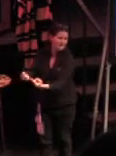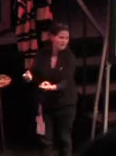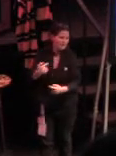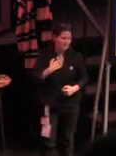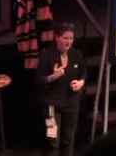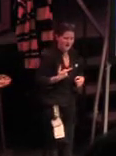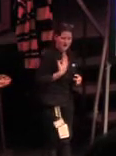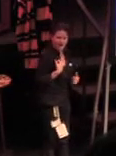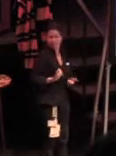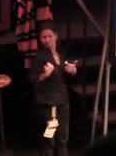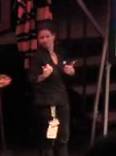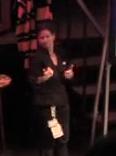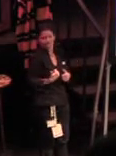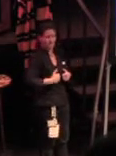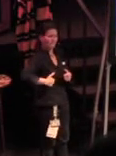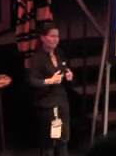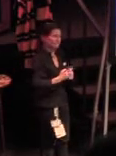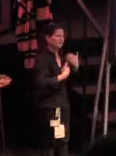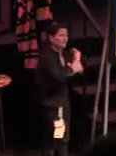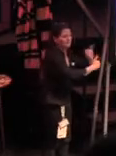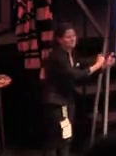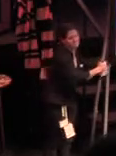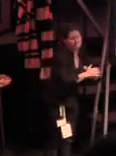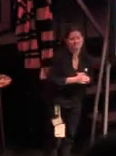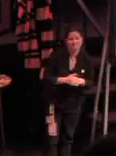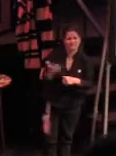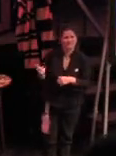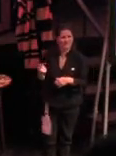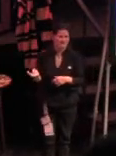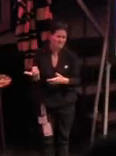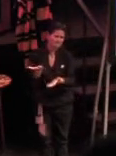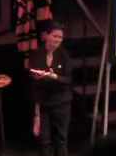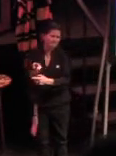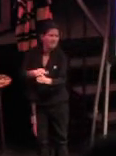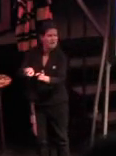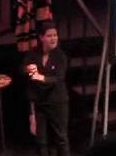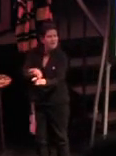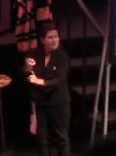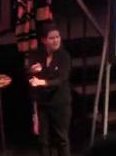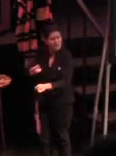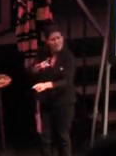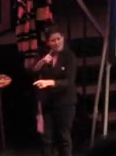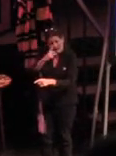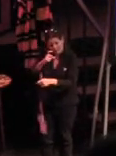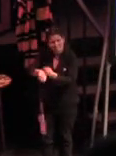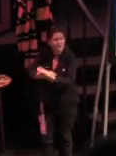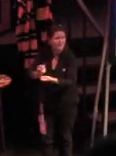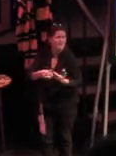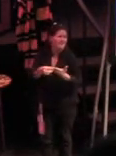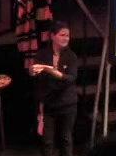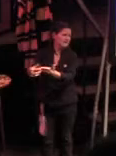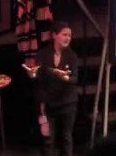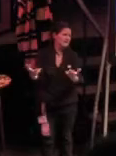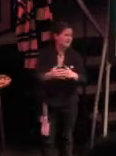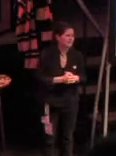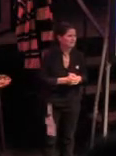well, they're young people, so you're not exactly addressing leadership. But young people can be leaders, as I've demonstrated. And